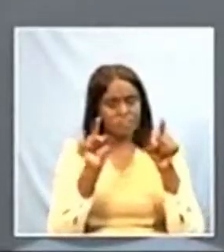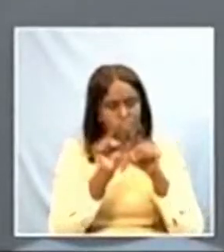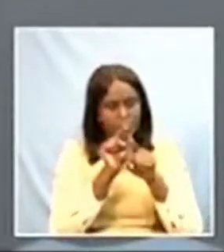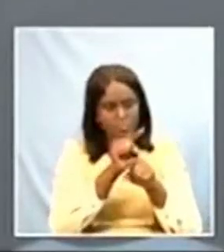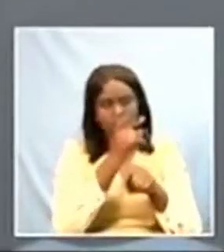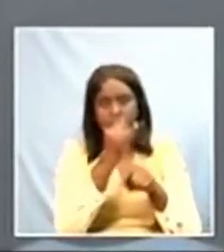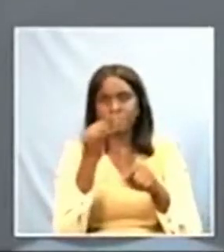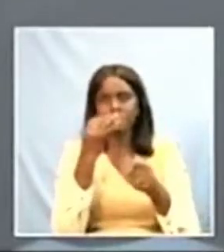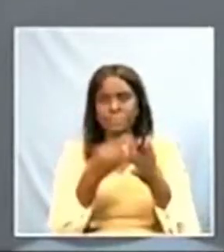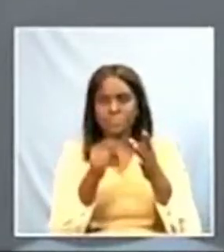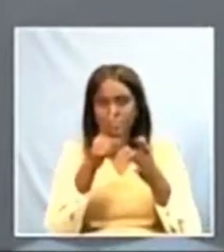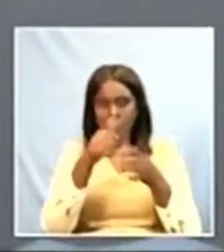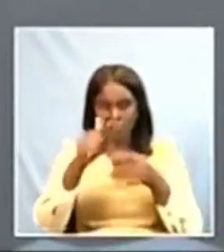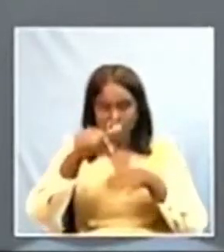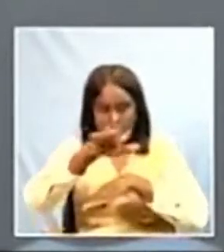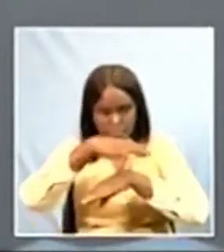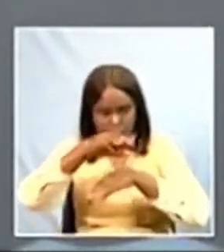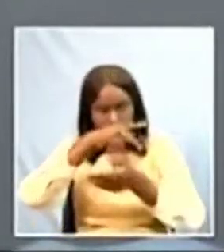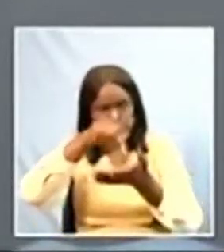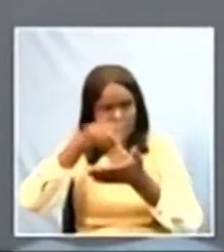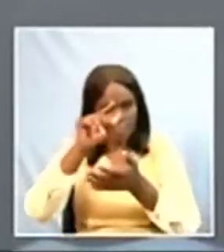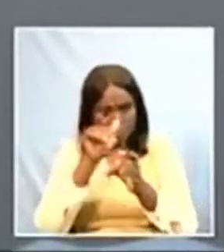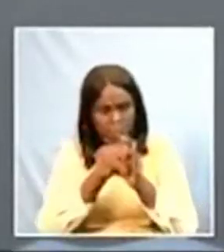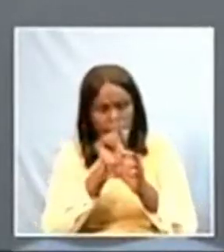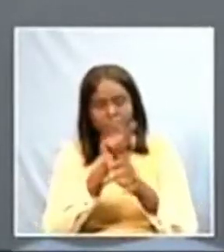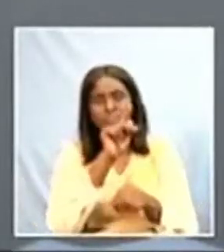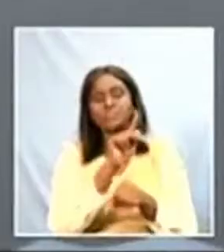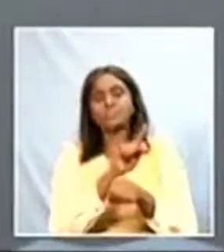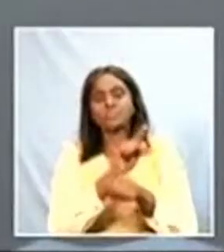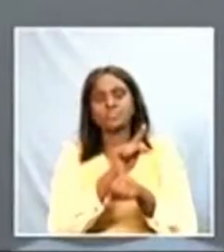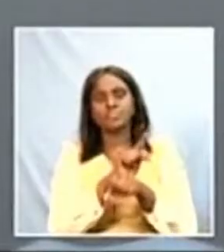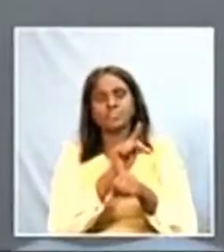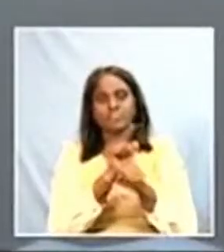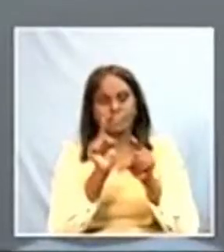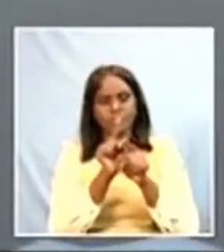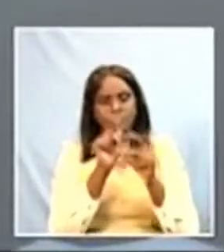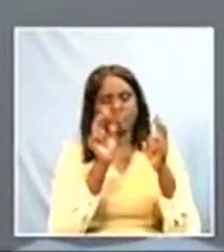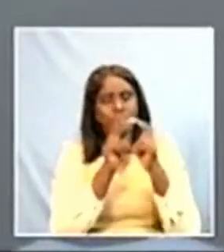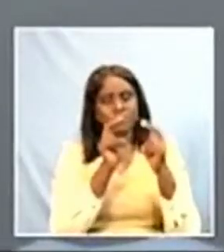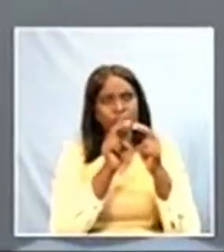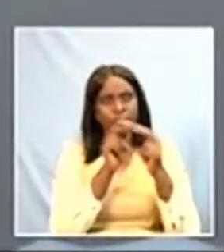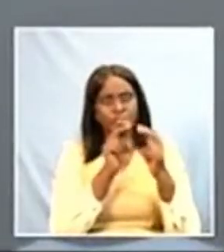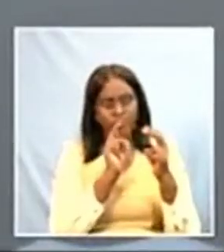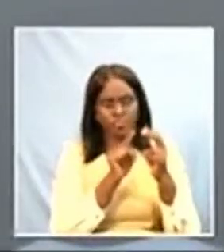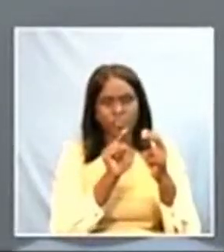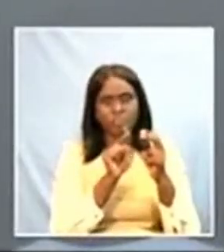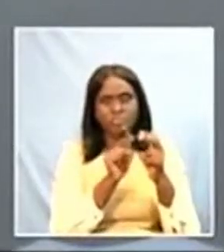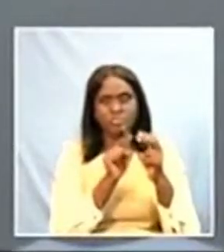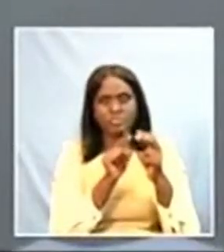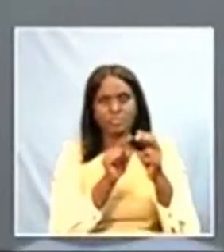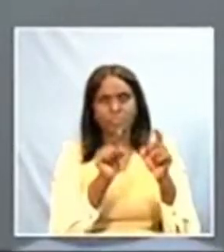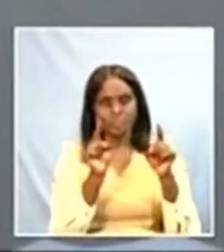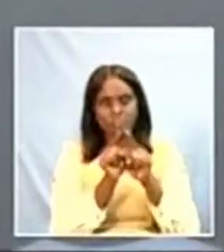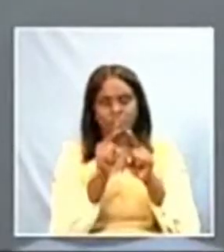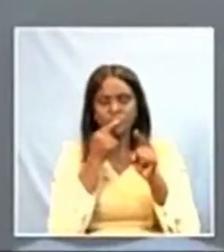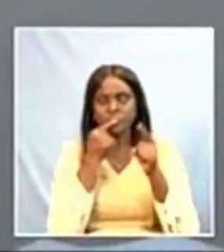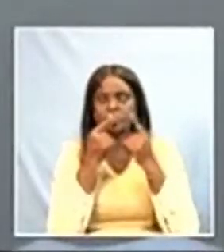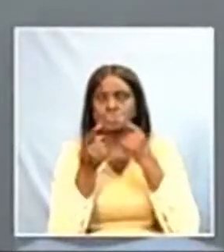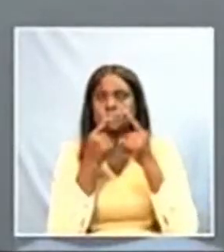issue is you overpaid on this contract, and the contract entailed